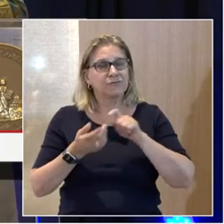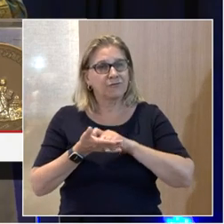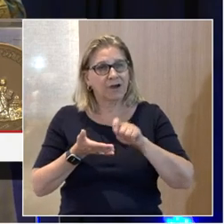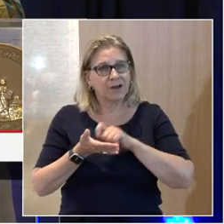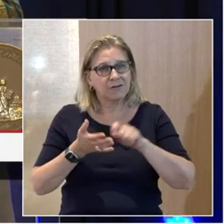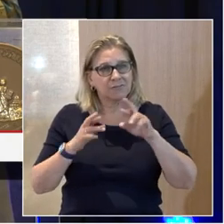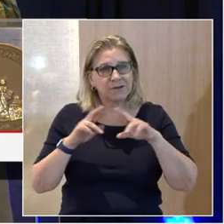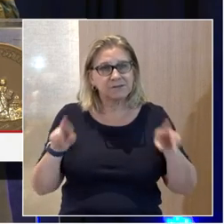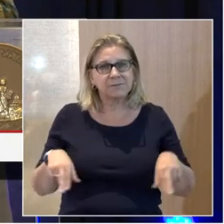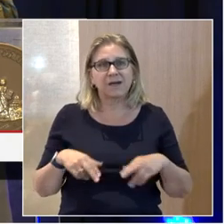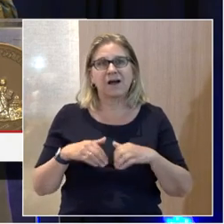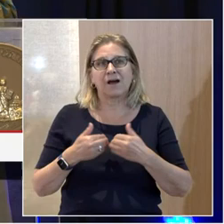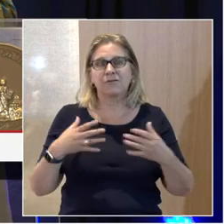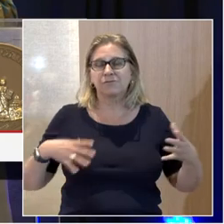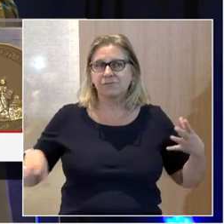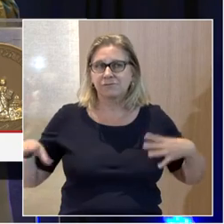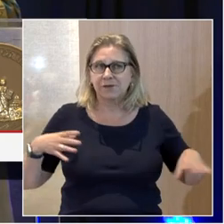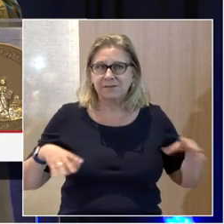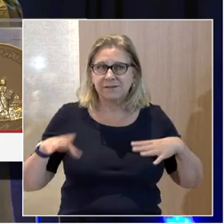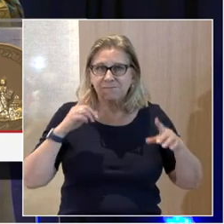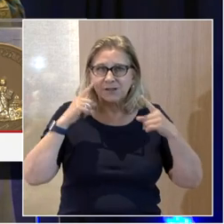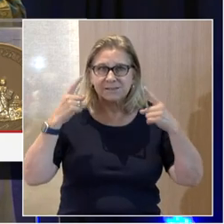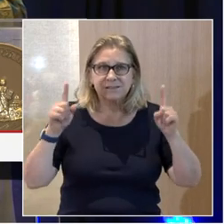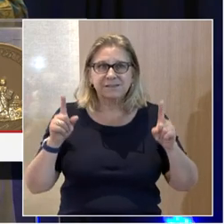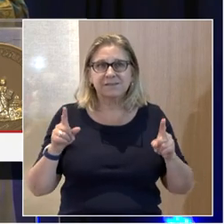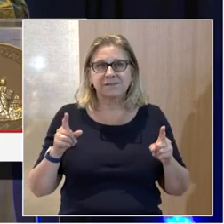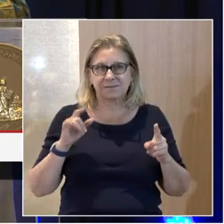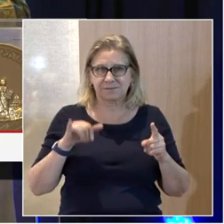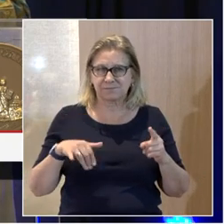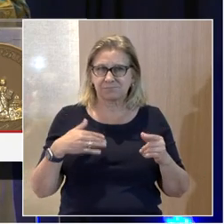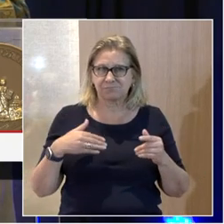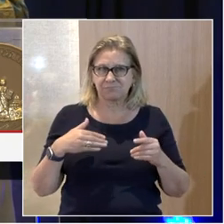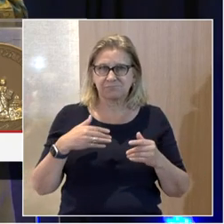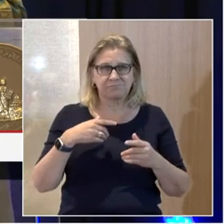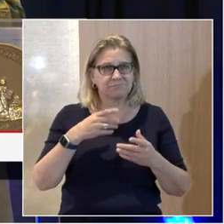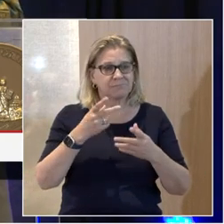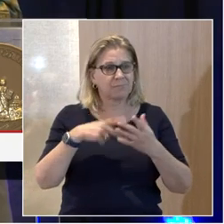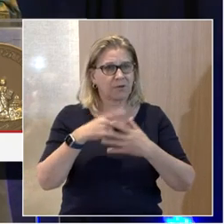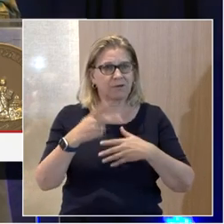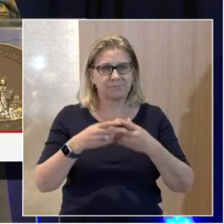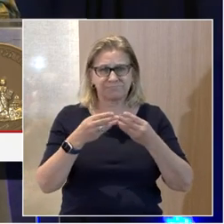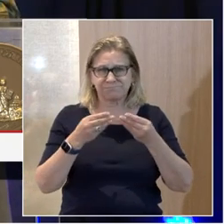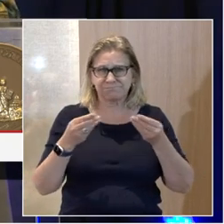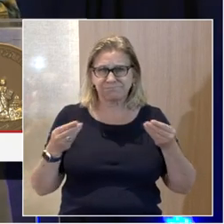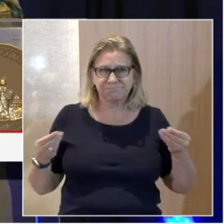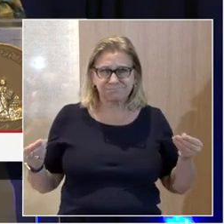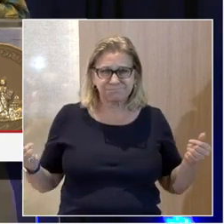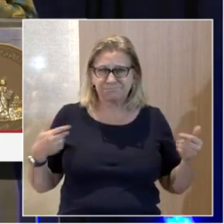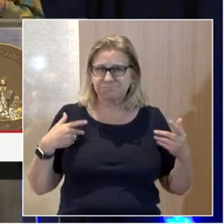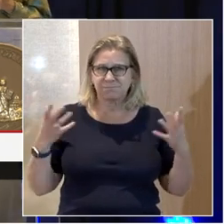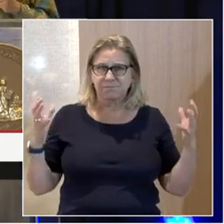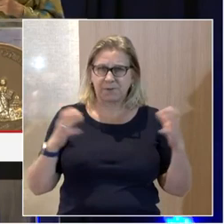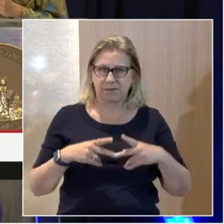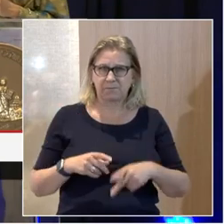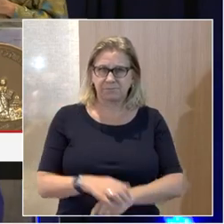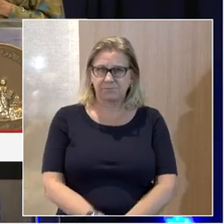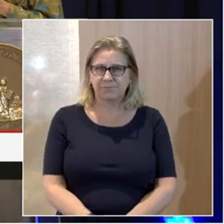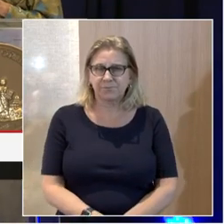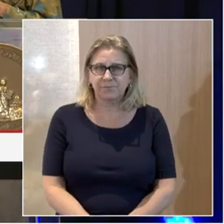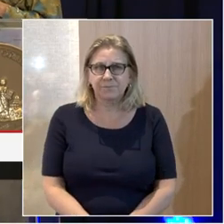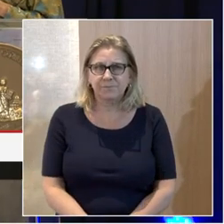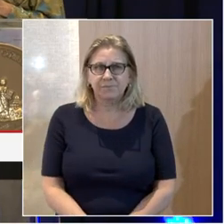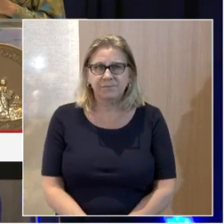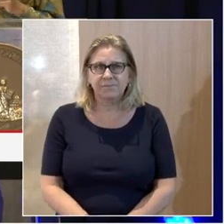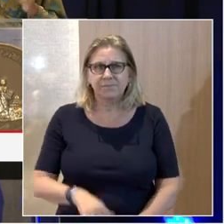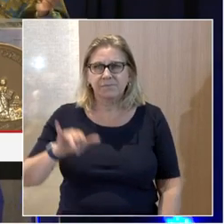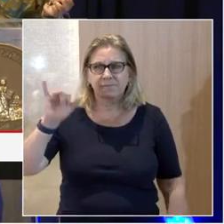have eliminated those processes, and my big idea is to try to bring it back. Thank you very much. Okay.